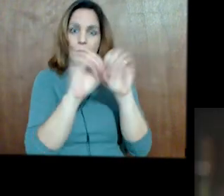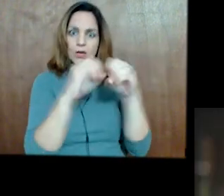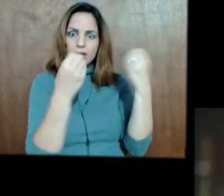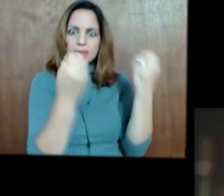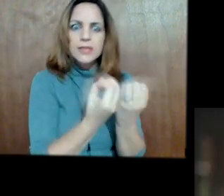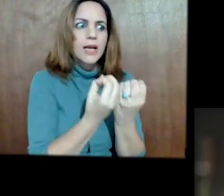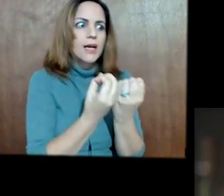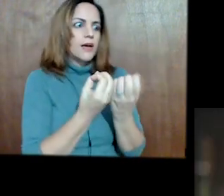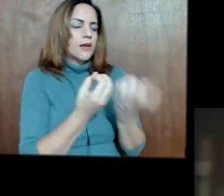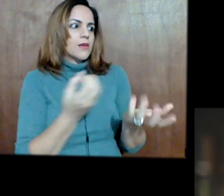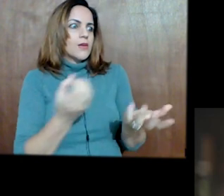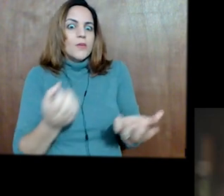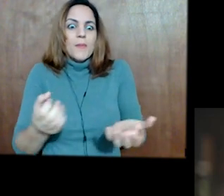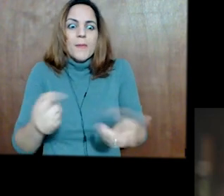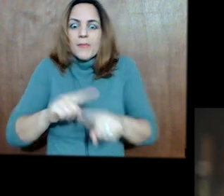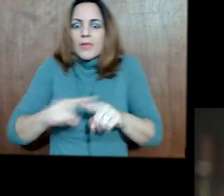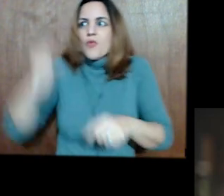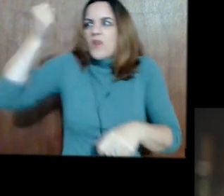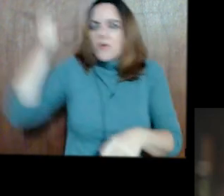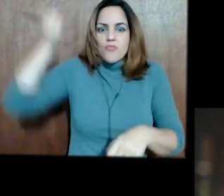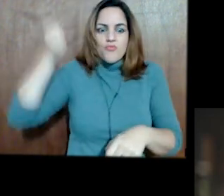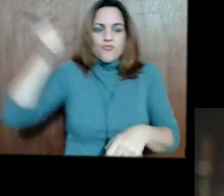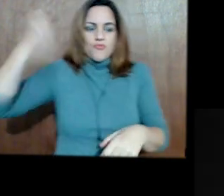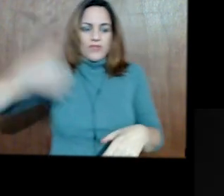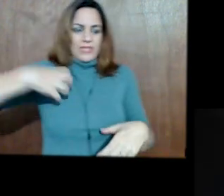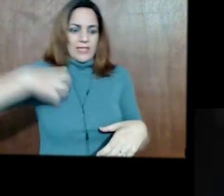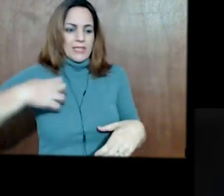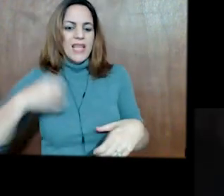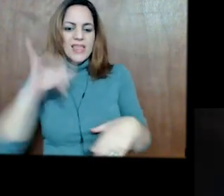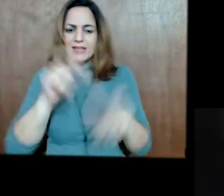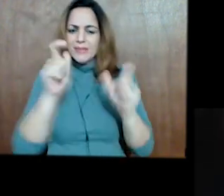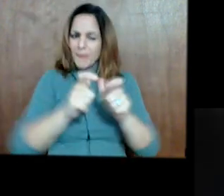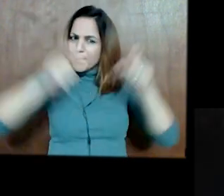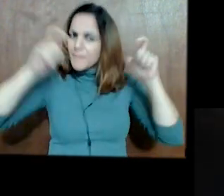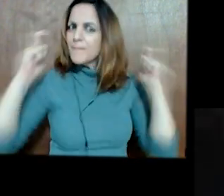Puerto Rican independence in the history of the United States of America.